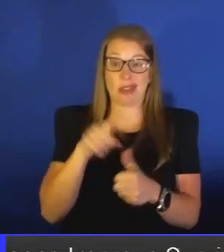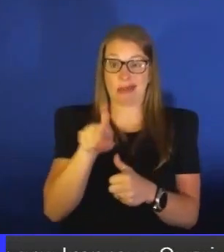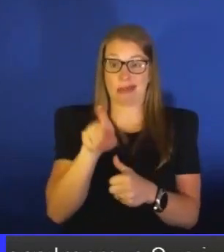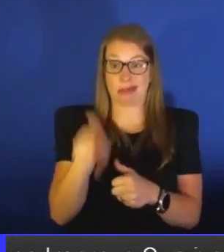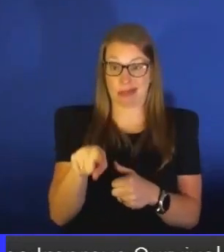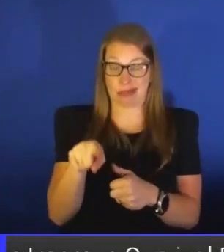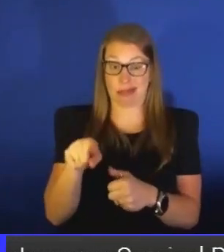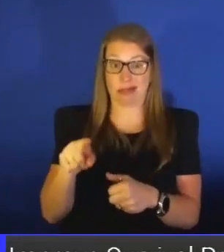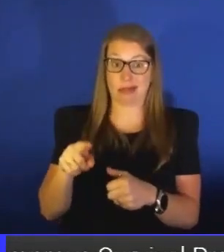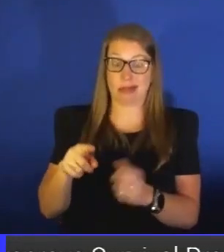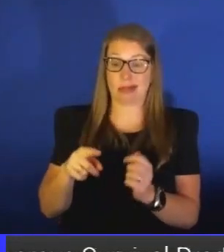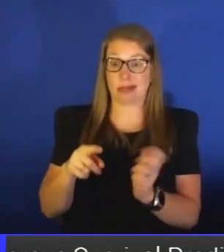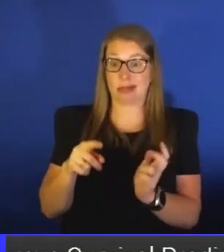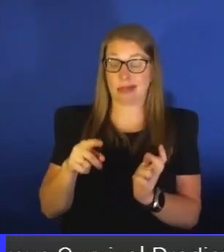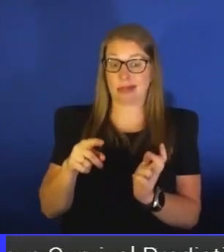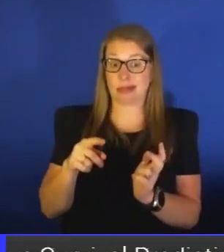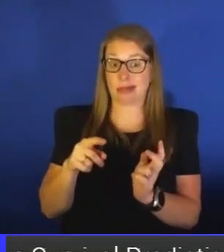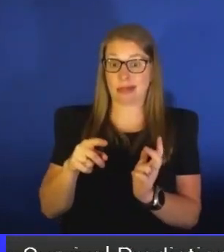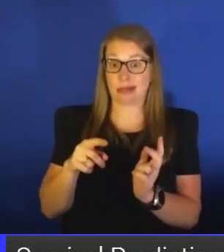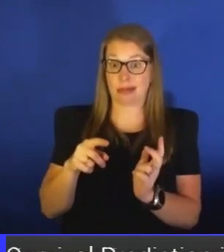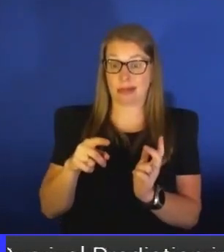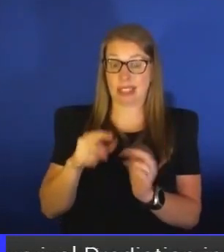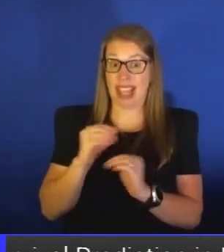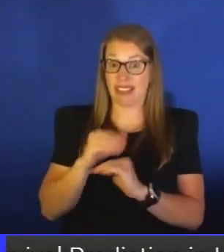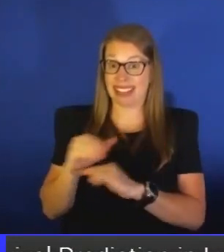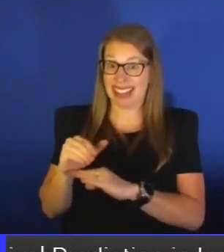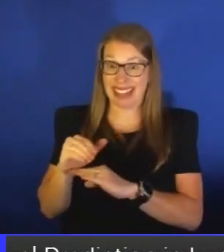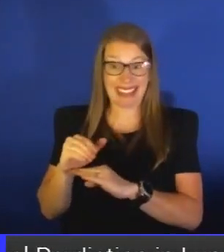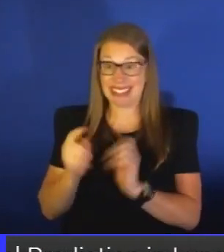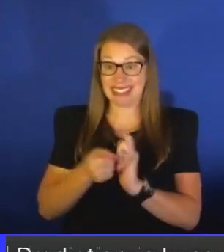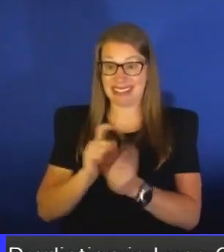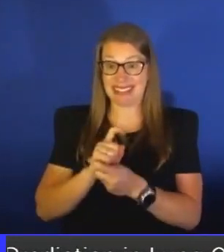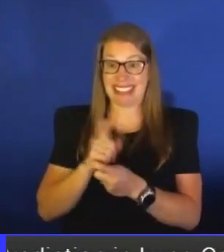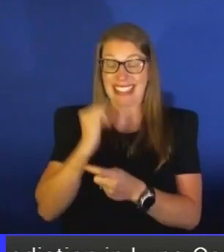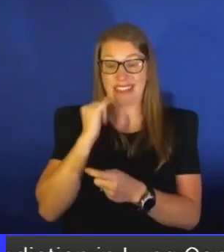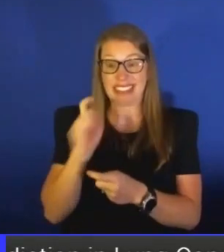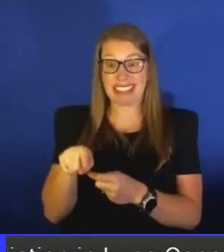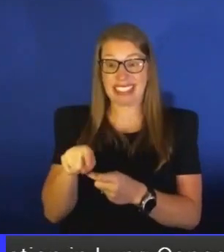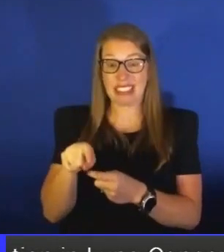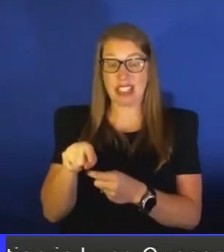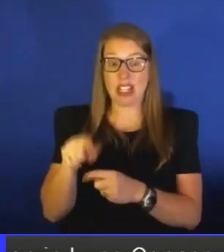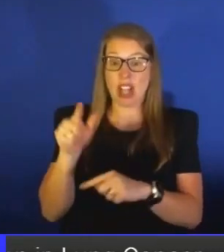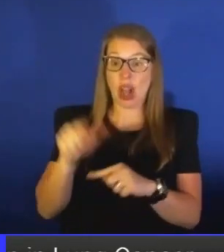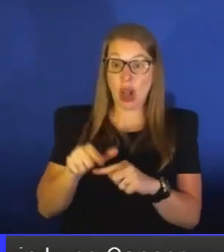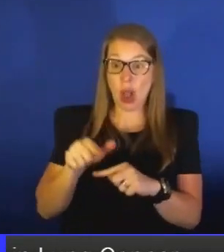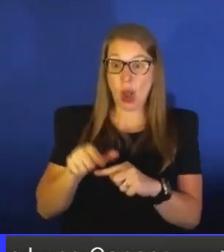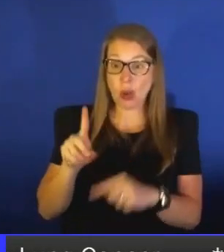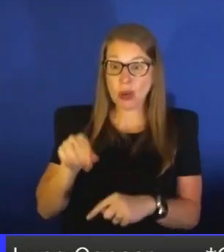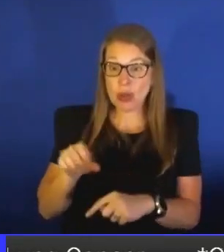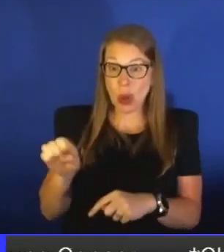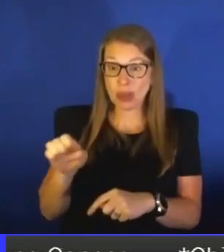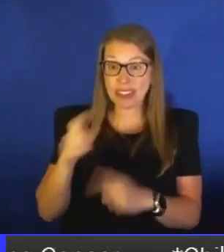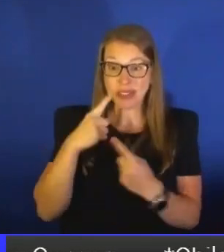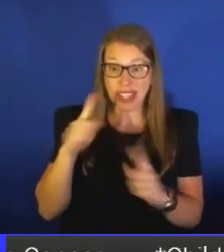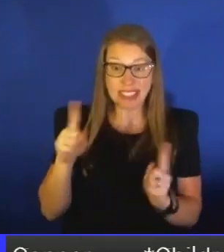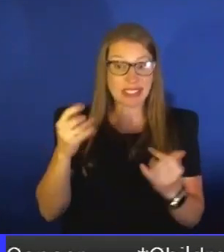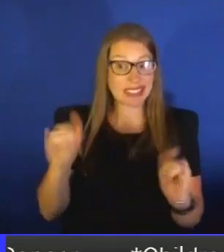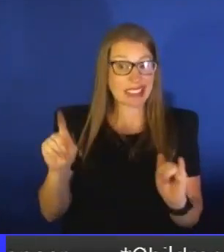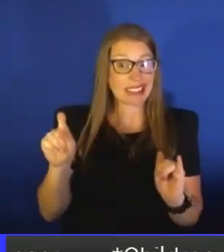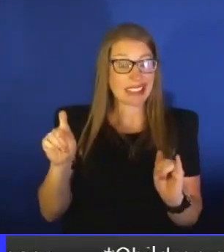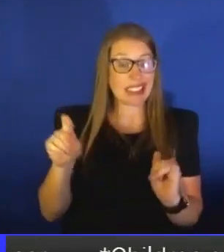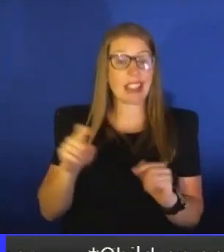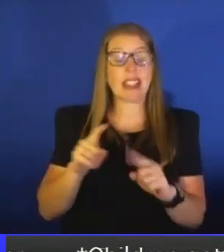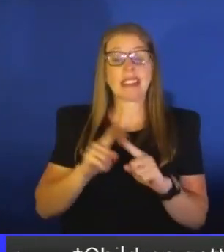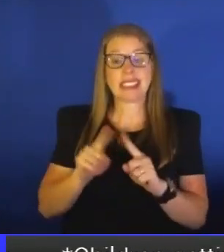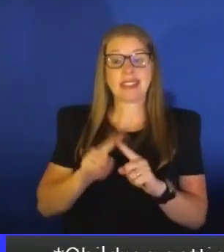Do they go to as needed instead of every single night? And if they've gone, is our lowest dose effective dose? So we kind of go through this protocol of different things that